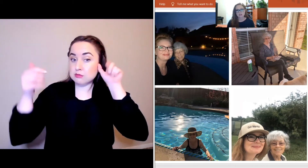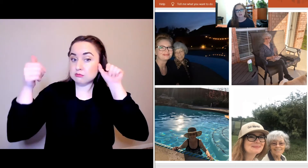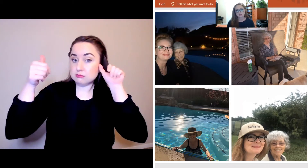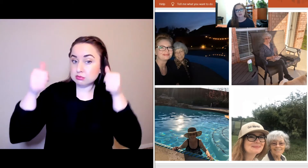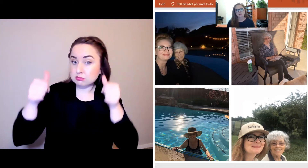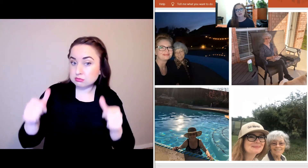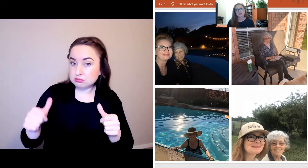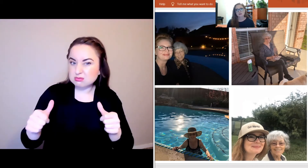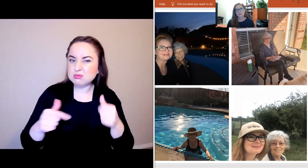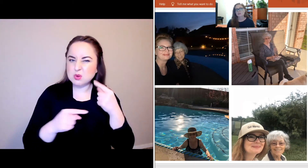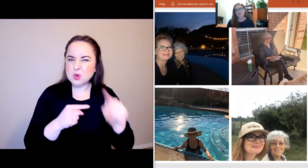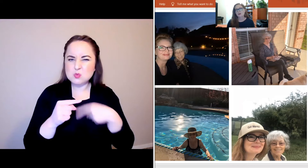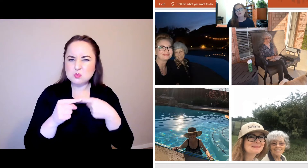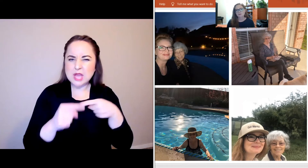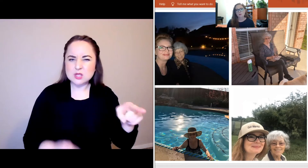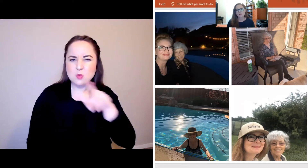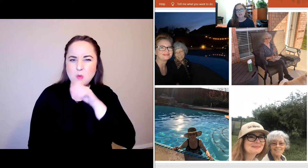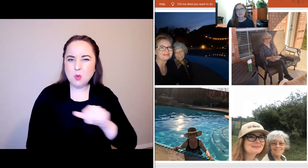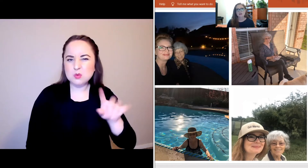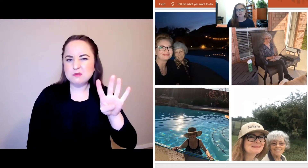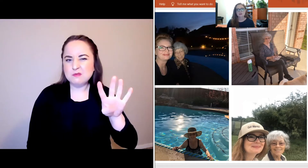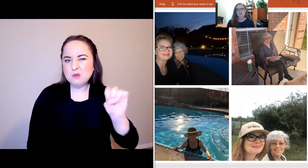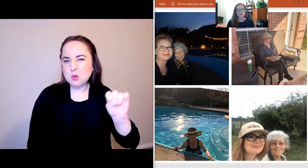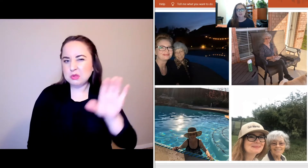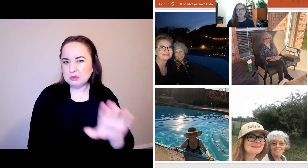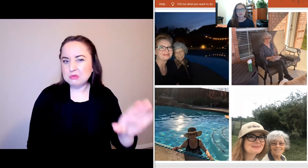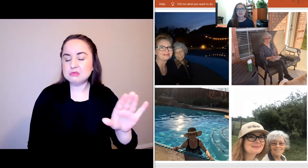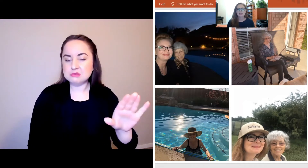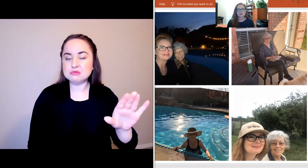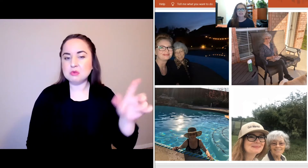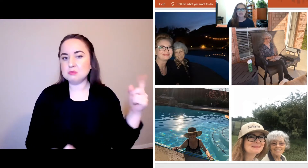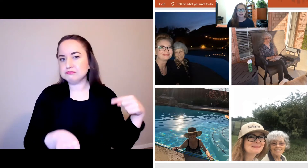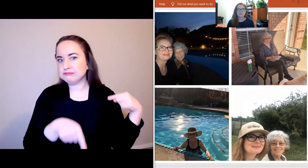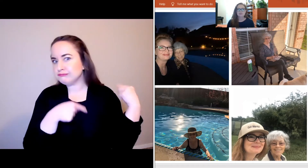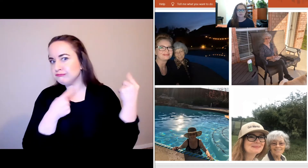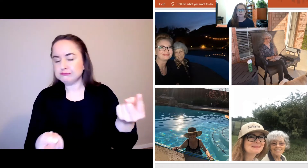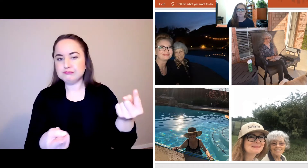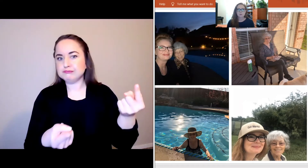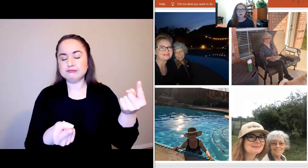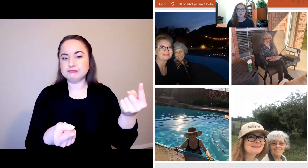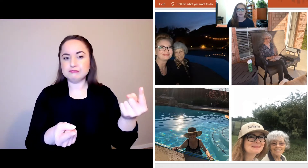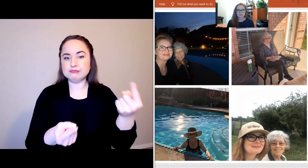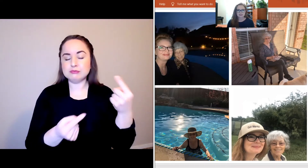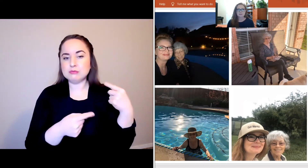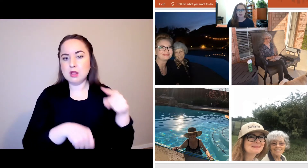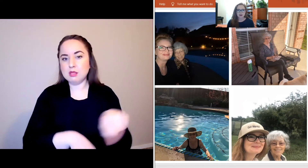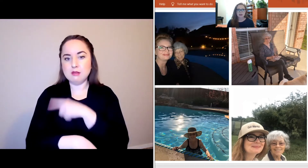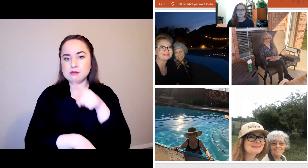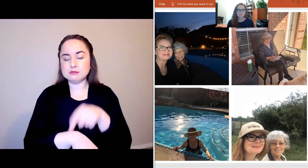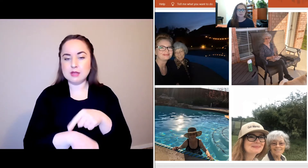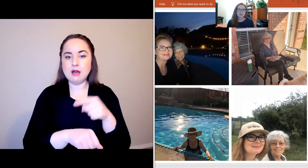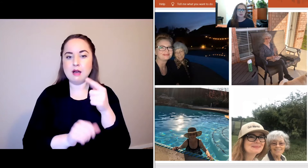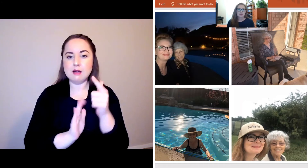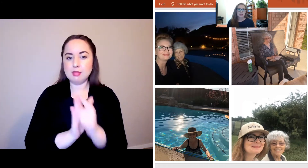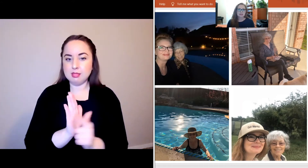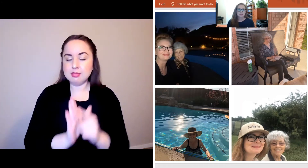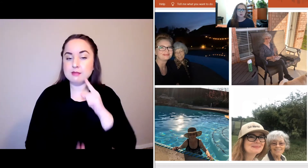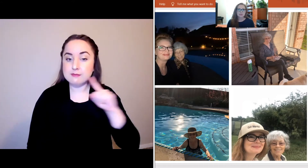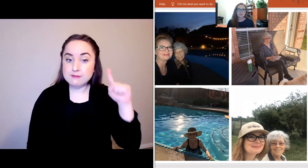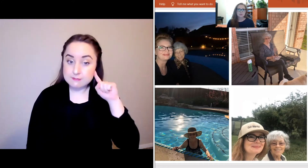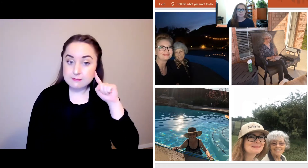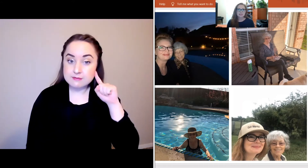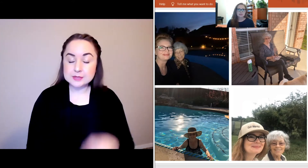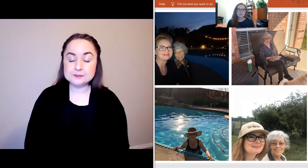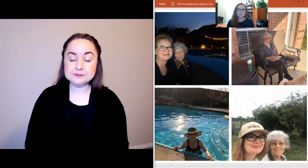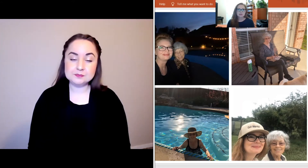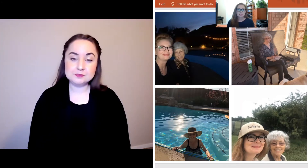40s. So it's been over 40 years, she's been legally deaf for quite some time. And so